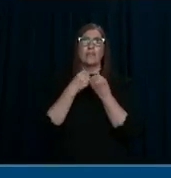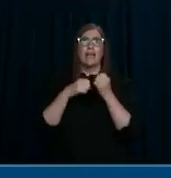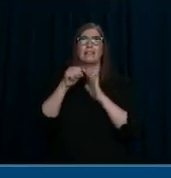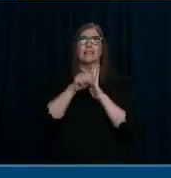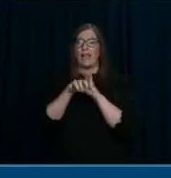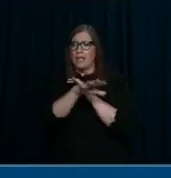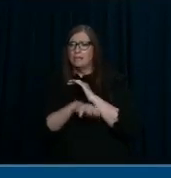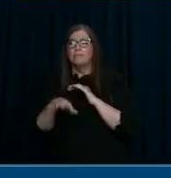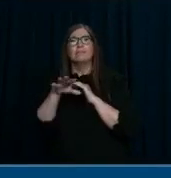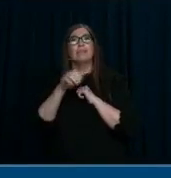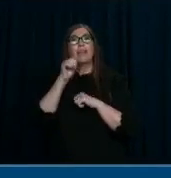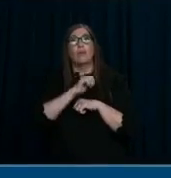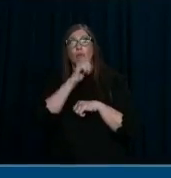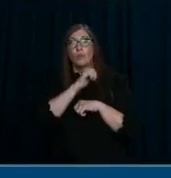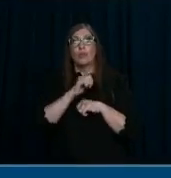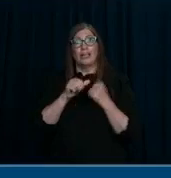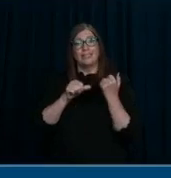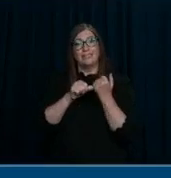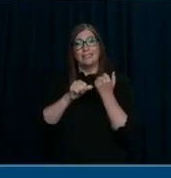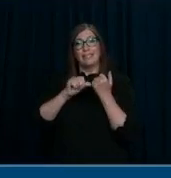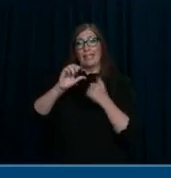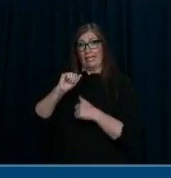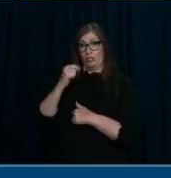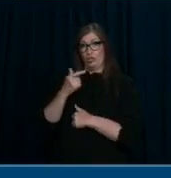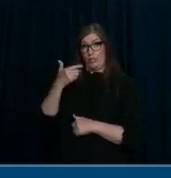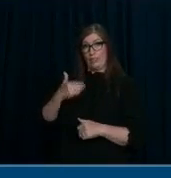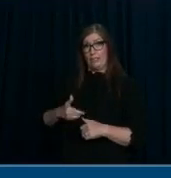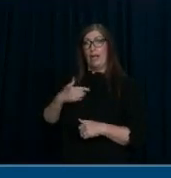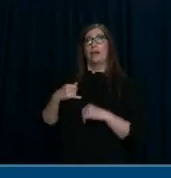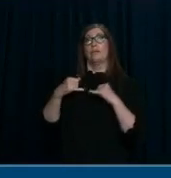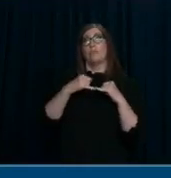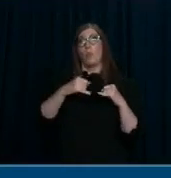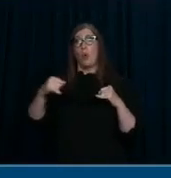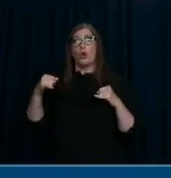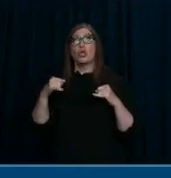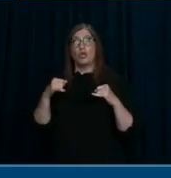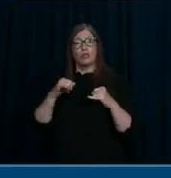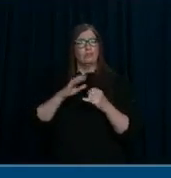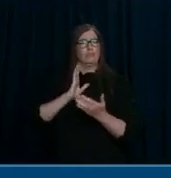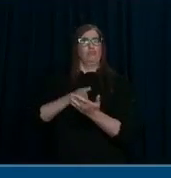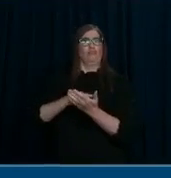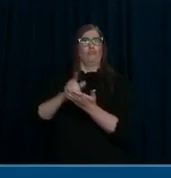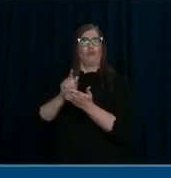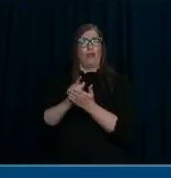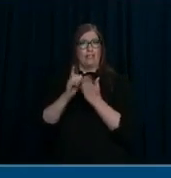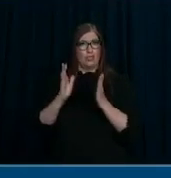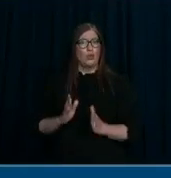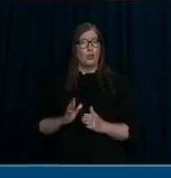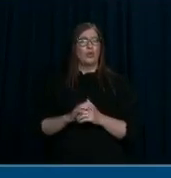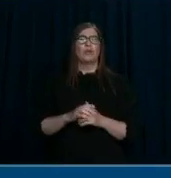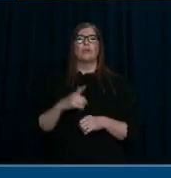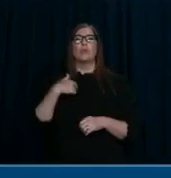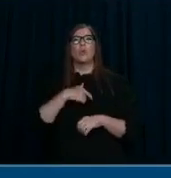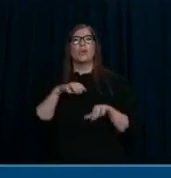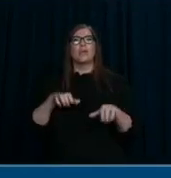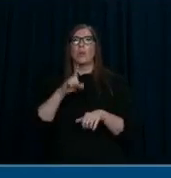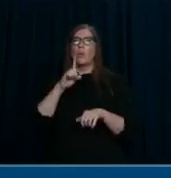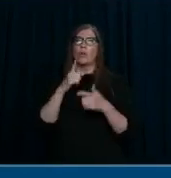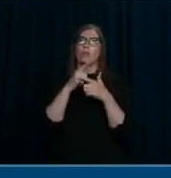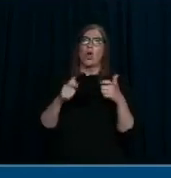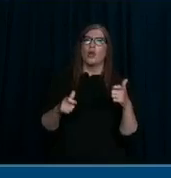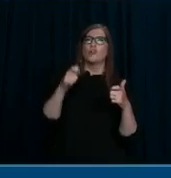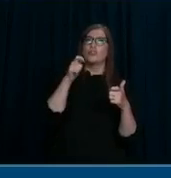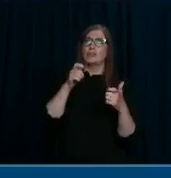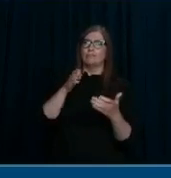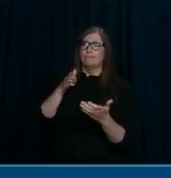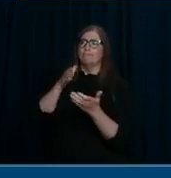As Arizona Assistant Attorney General, I was a border prosecutor. We did one of the largest prosecutions taking down